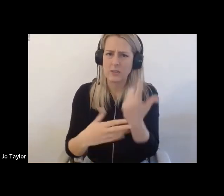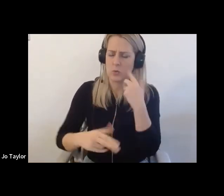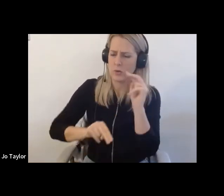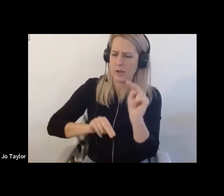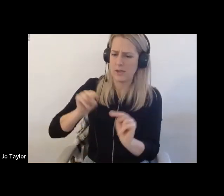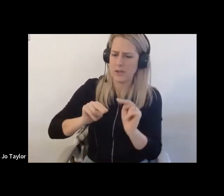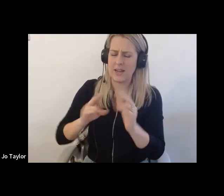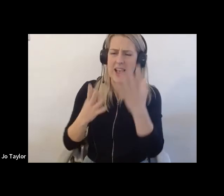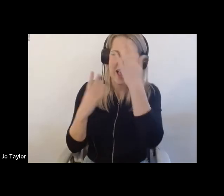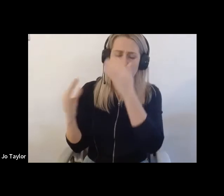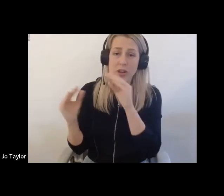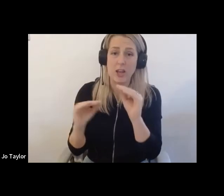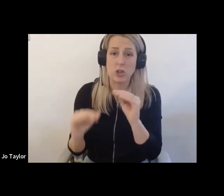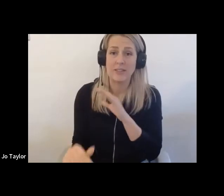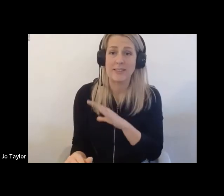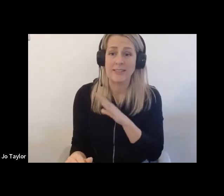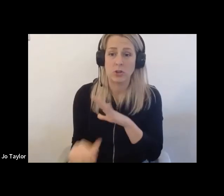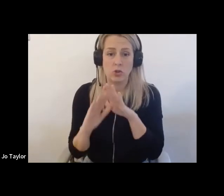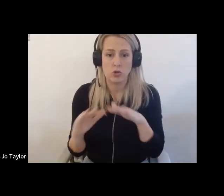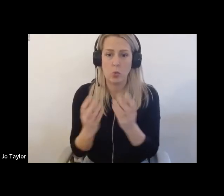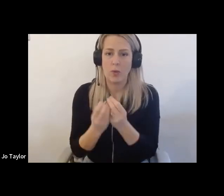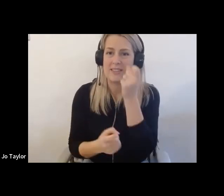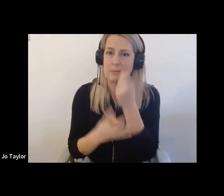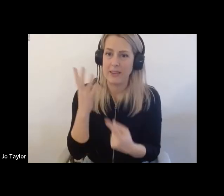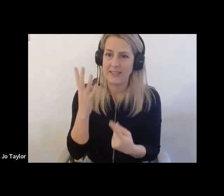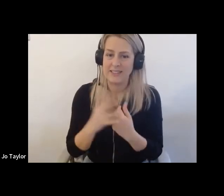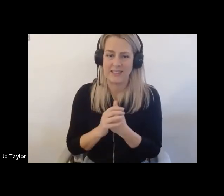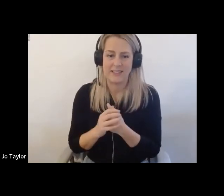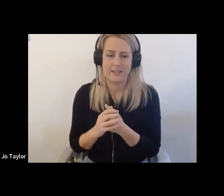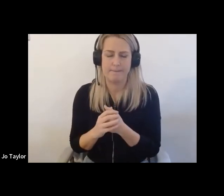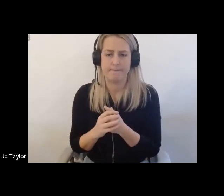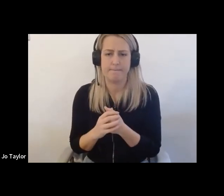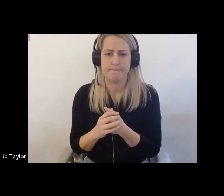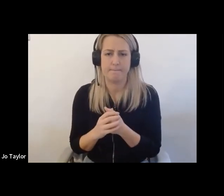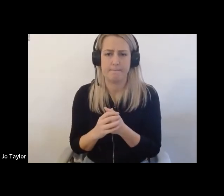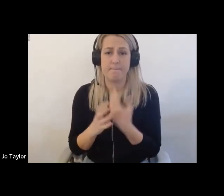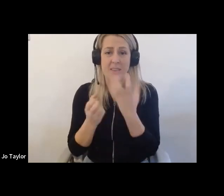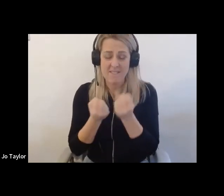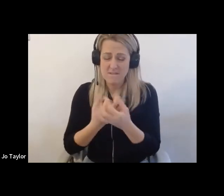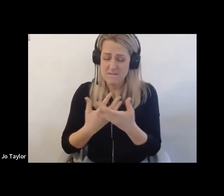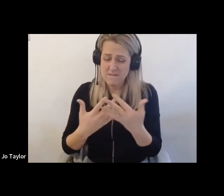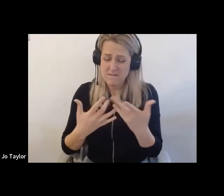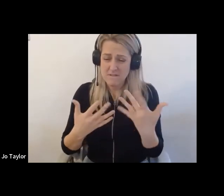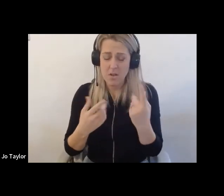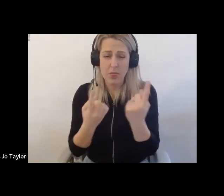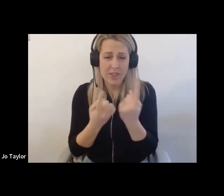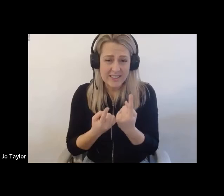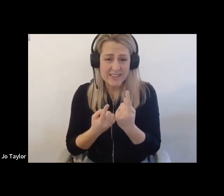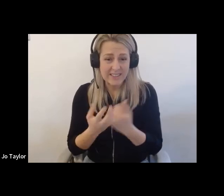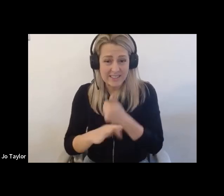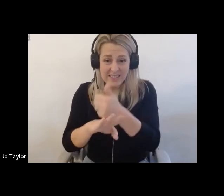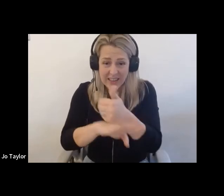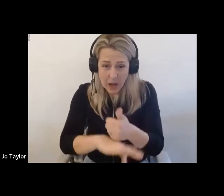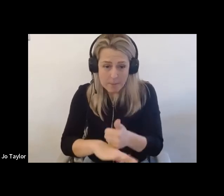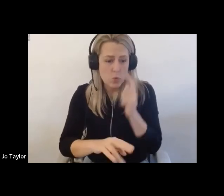children with disabilities. There's a dearth of mechanisms in place for monitoring their